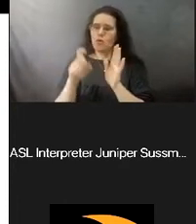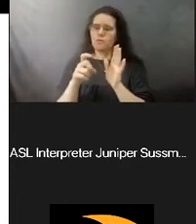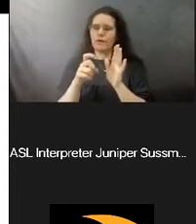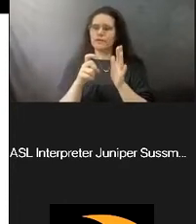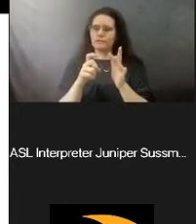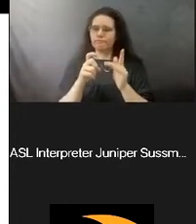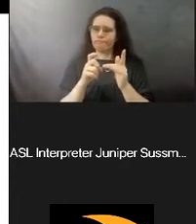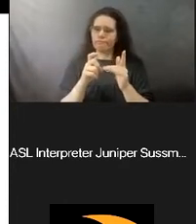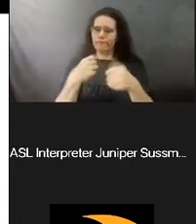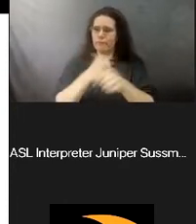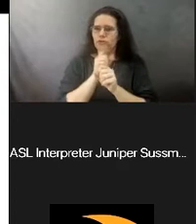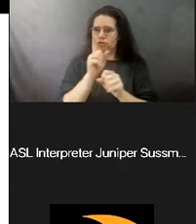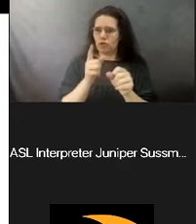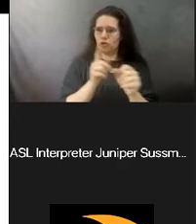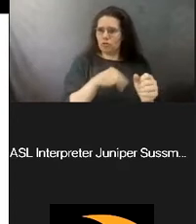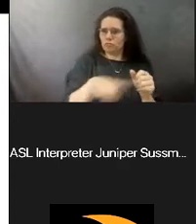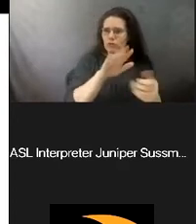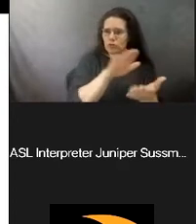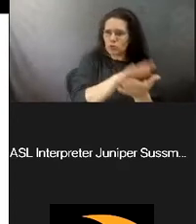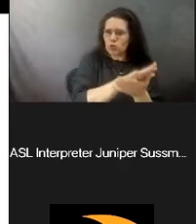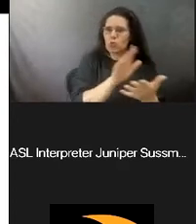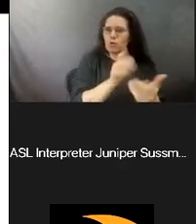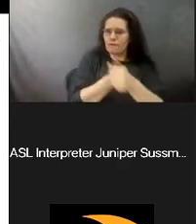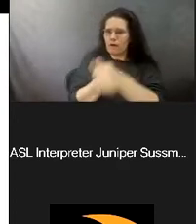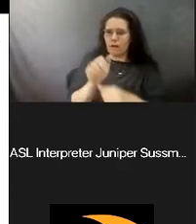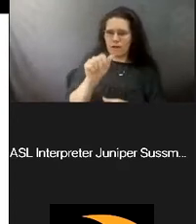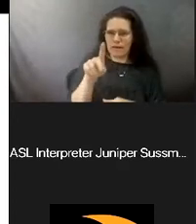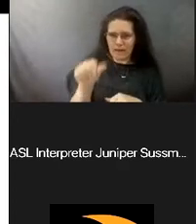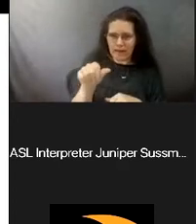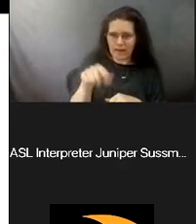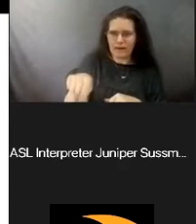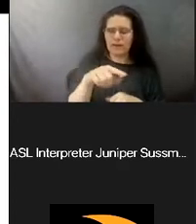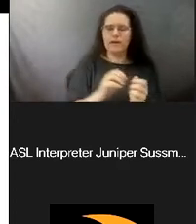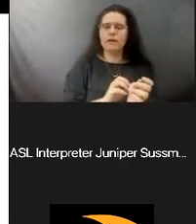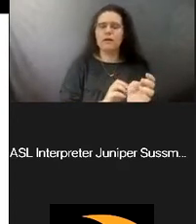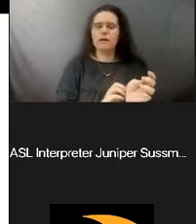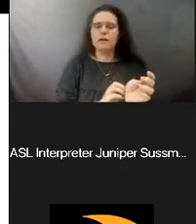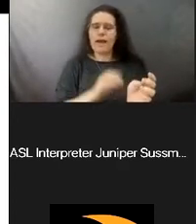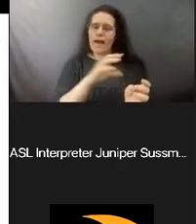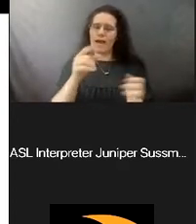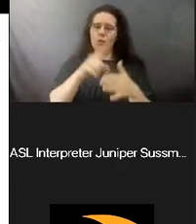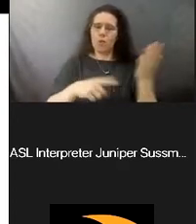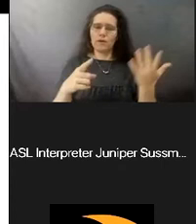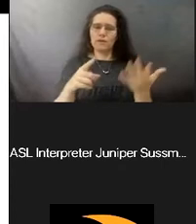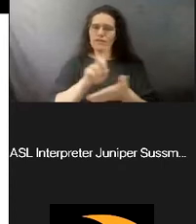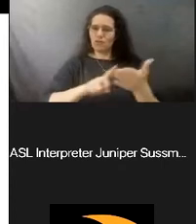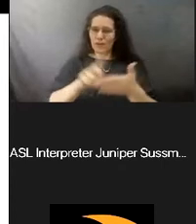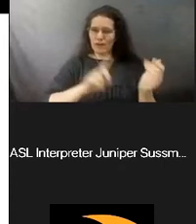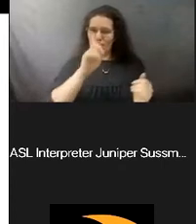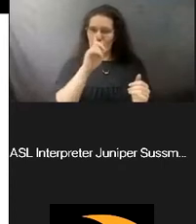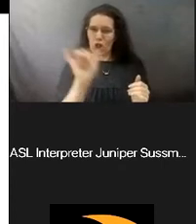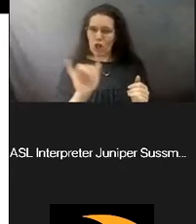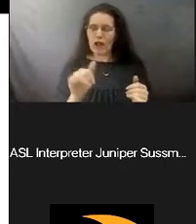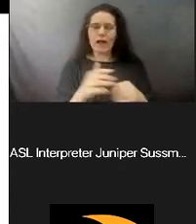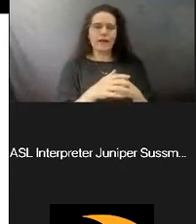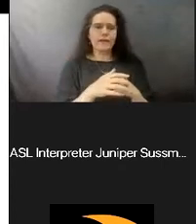bit and run through some scenarios about what does disability discrimination look like in practice, and in particular, the role of COVID-19